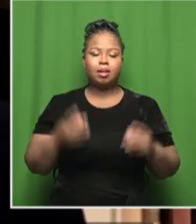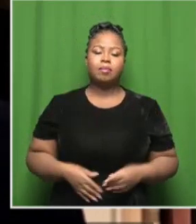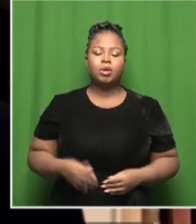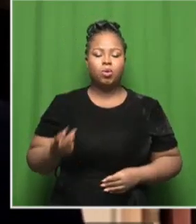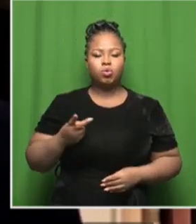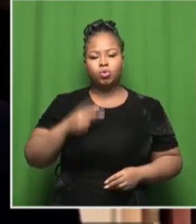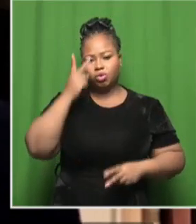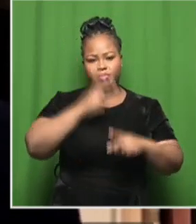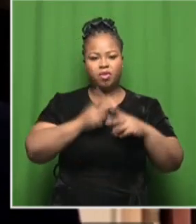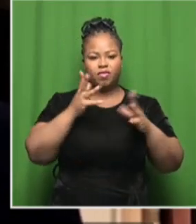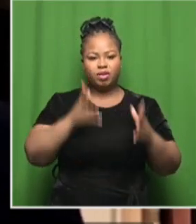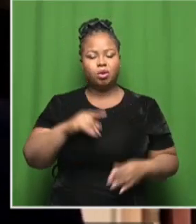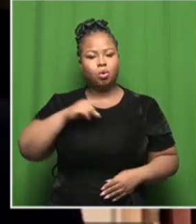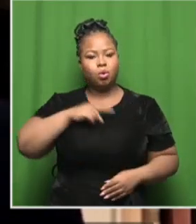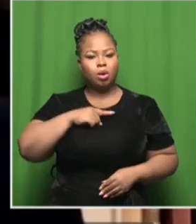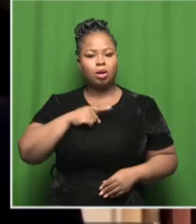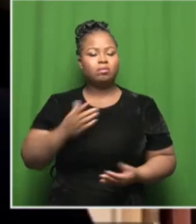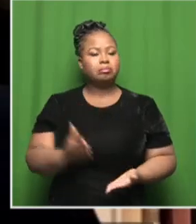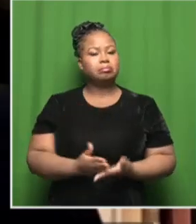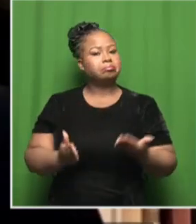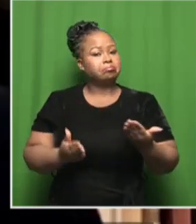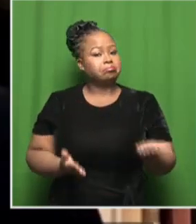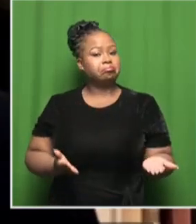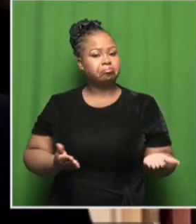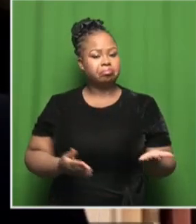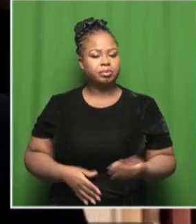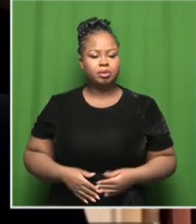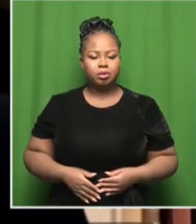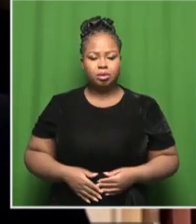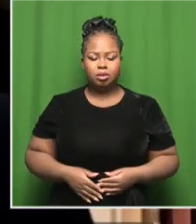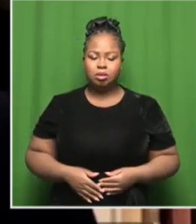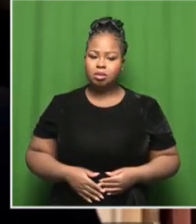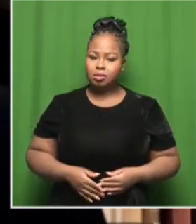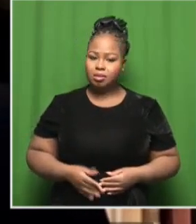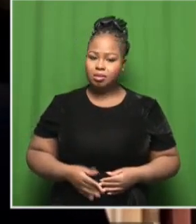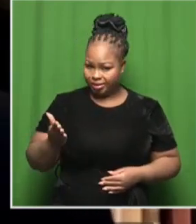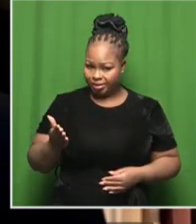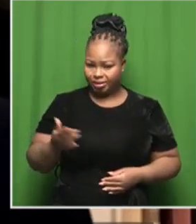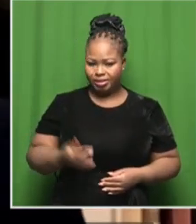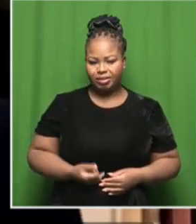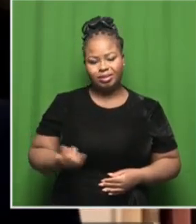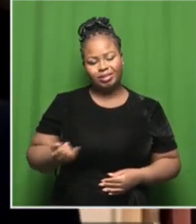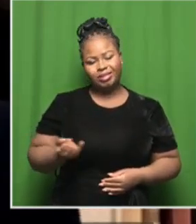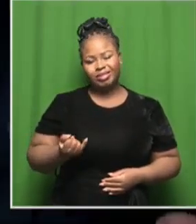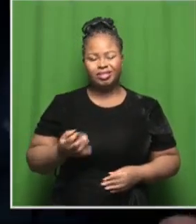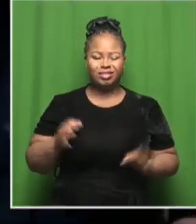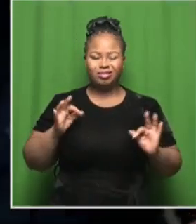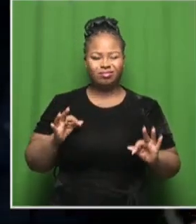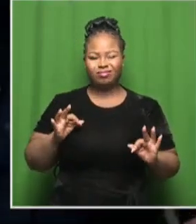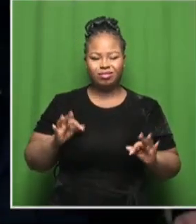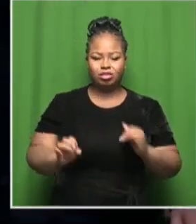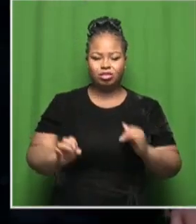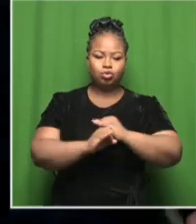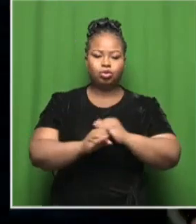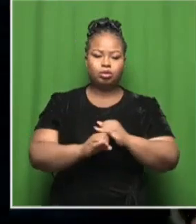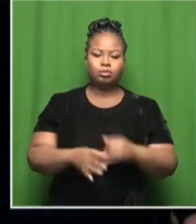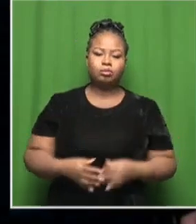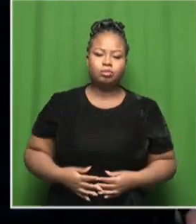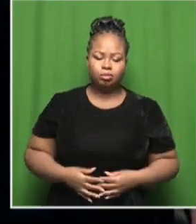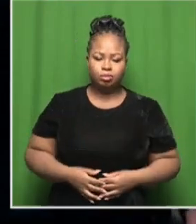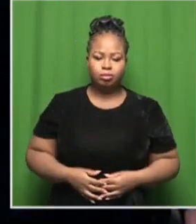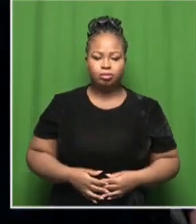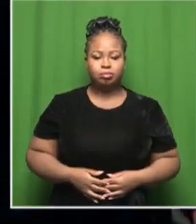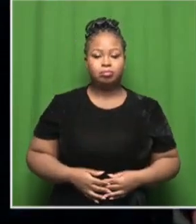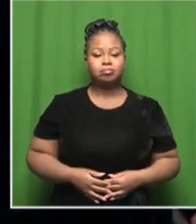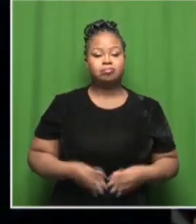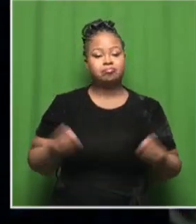the professors who study these things. It is a kind of unpopular institution.